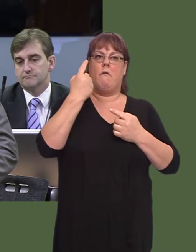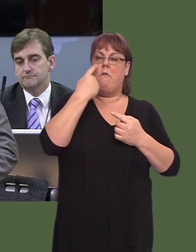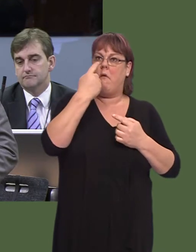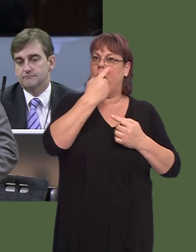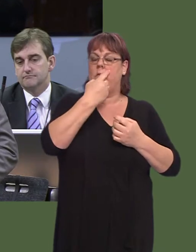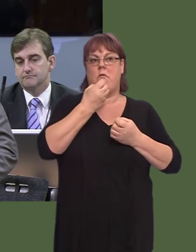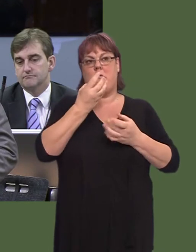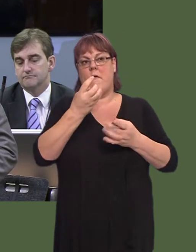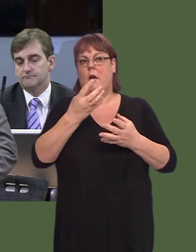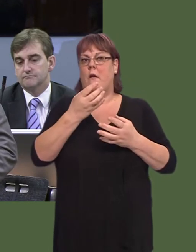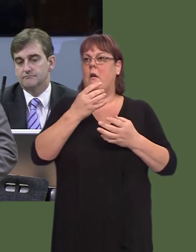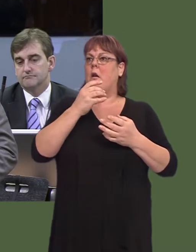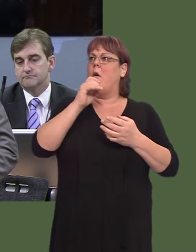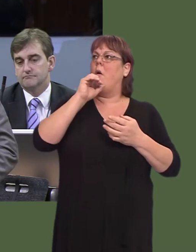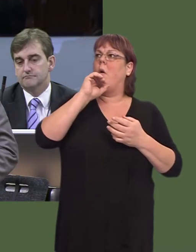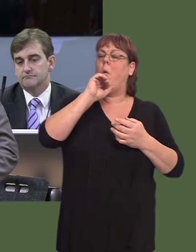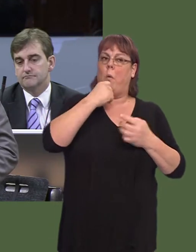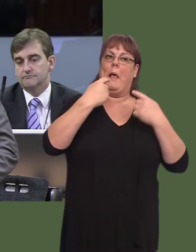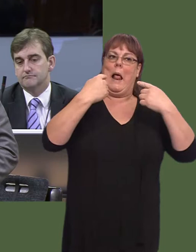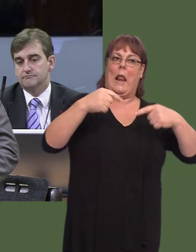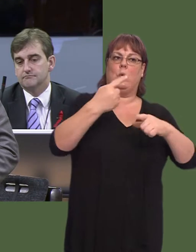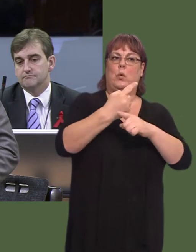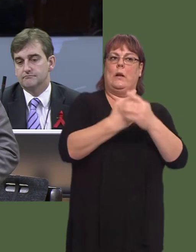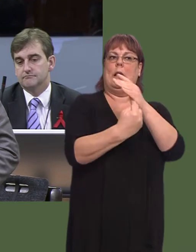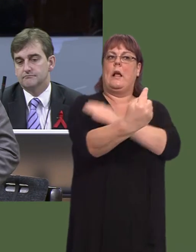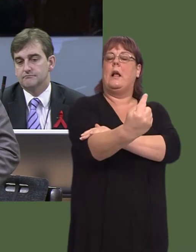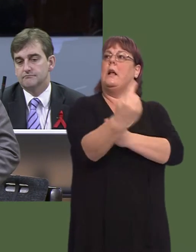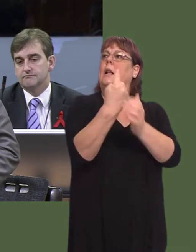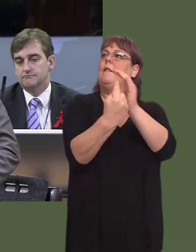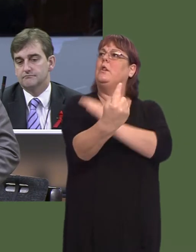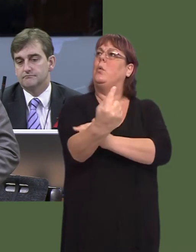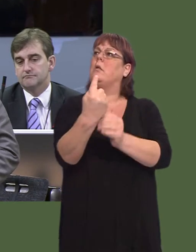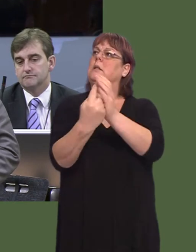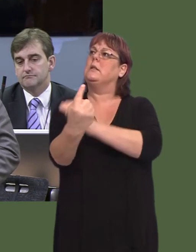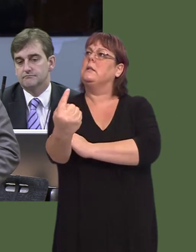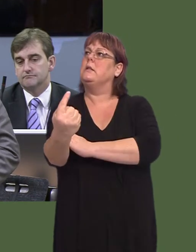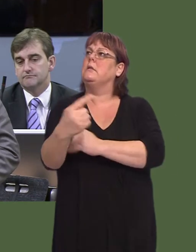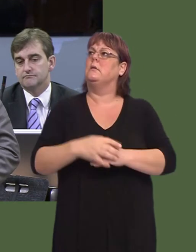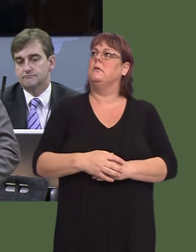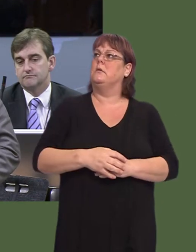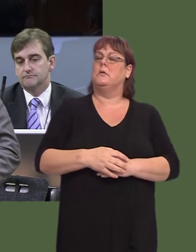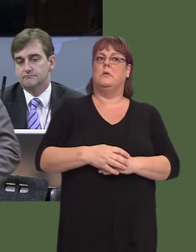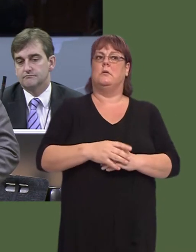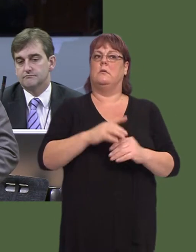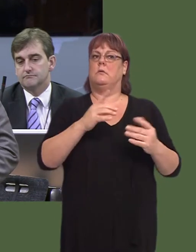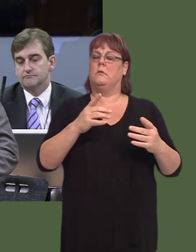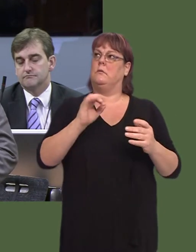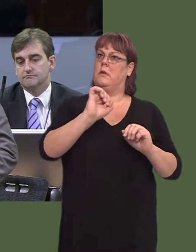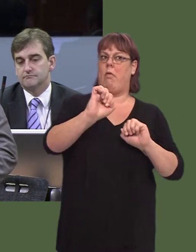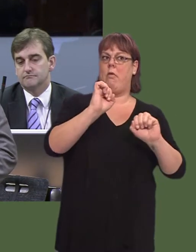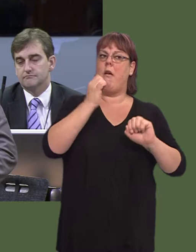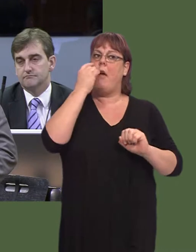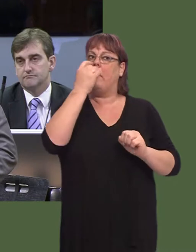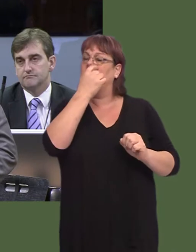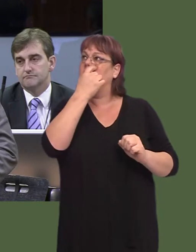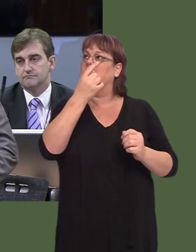be relieved of collective responsibility and they can speak as individuals when asking the evidence, when putting the evidence before